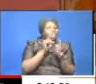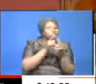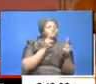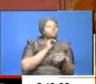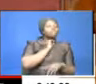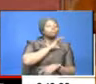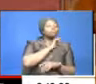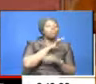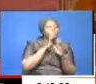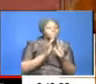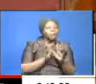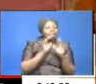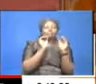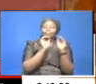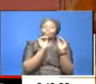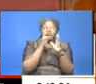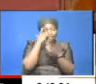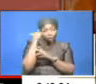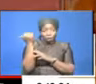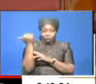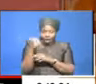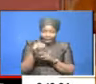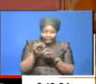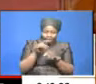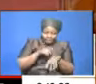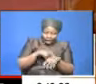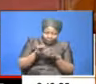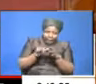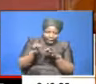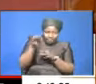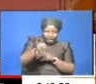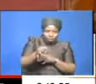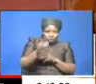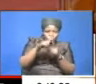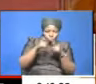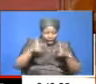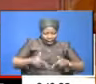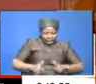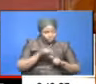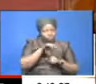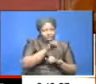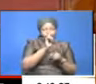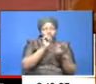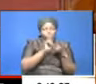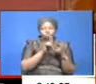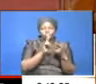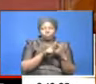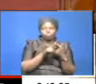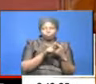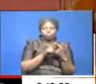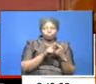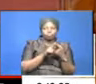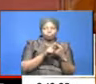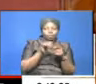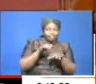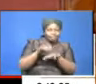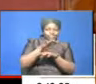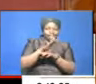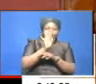complainant for extension of time to allow him present his documents